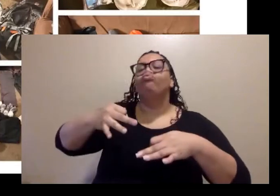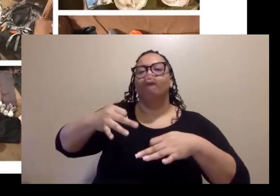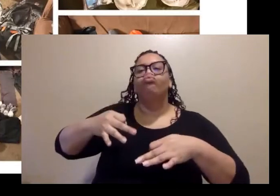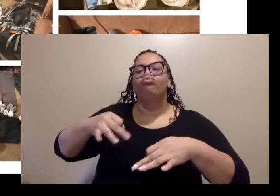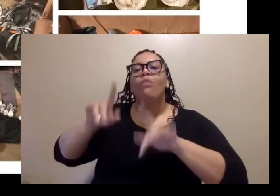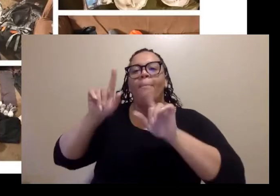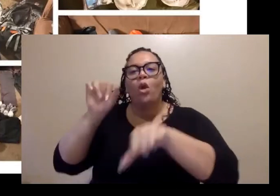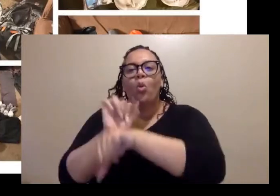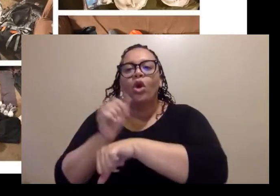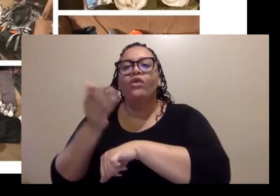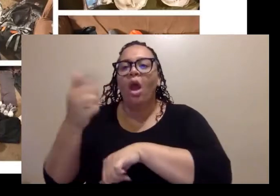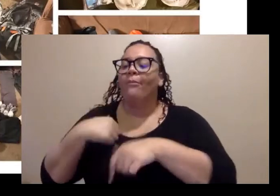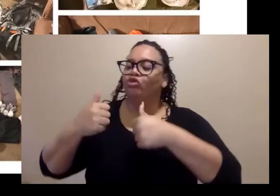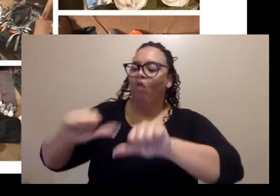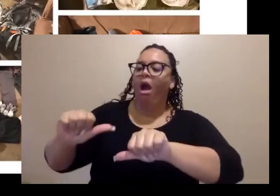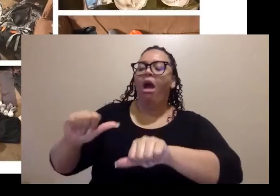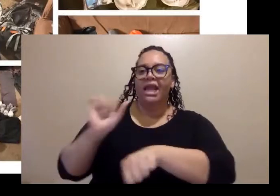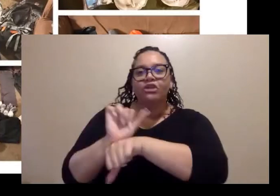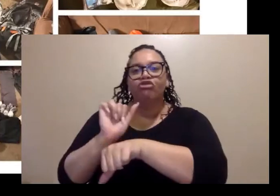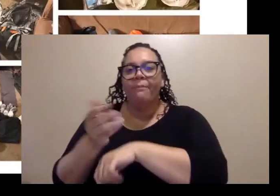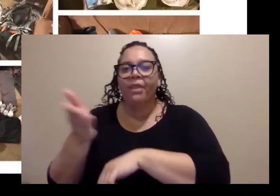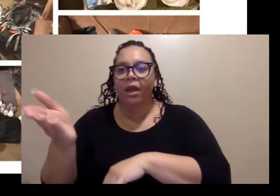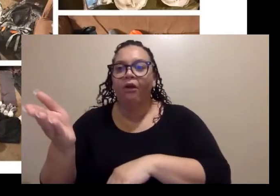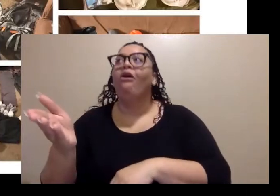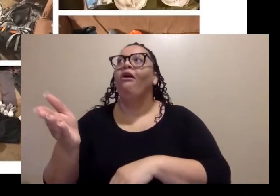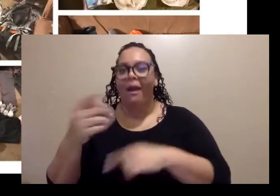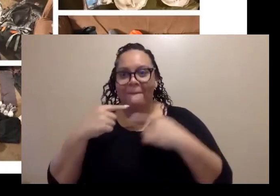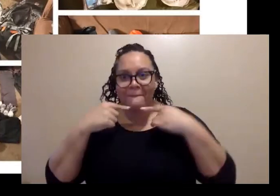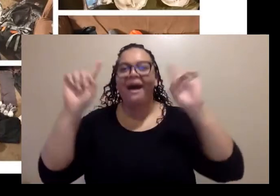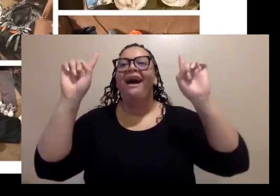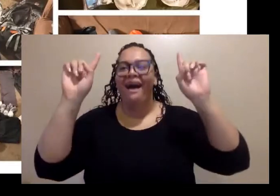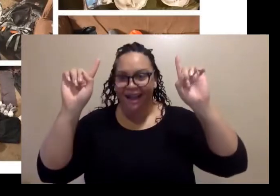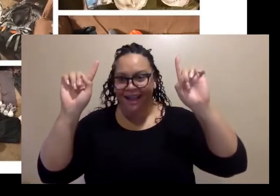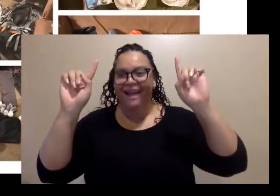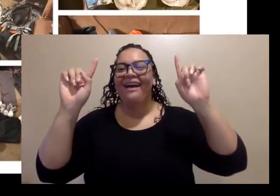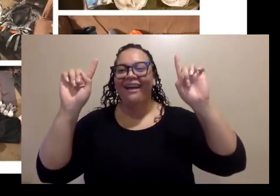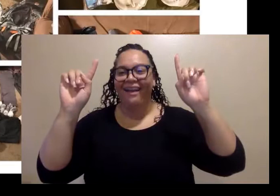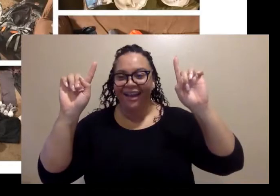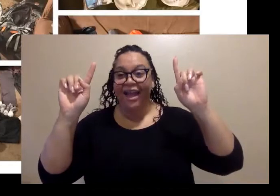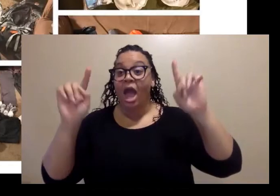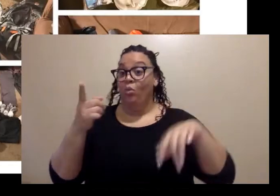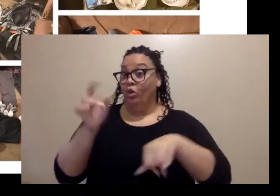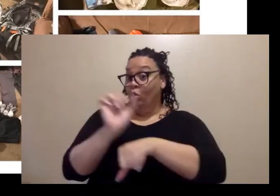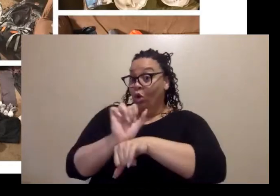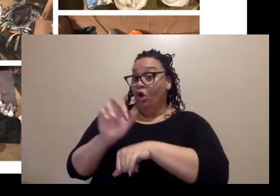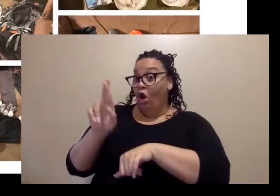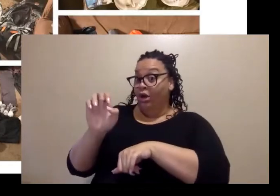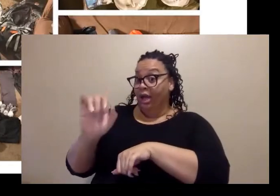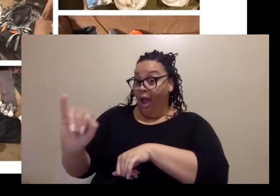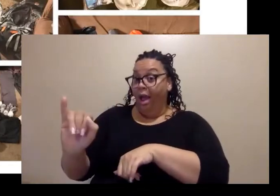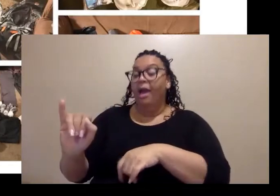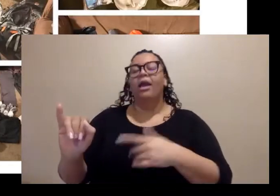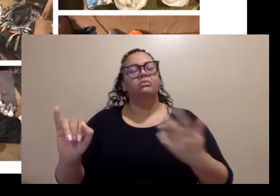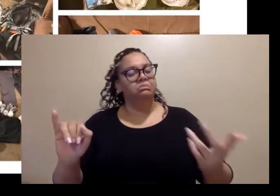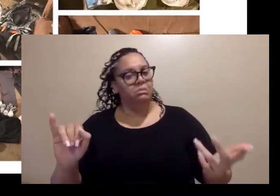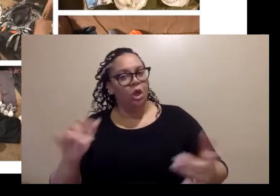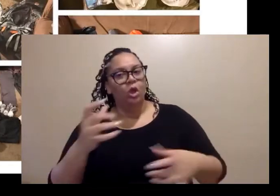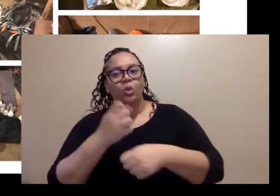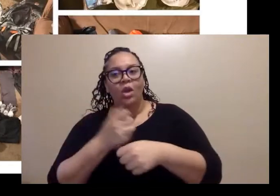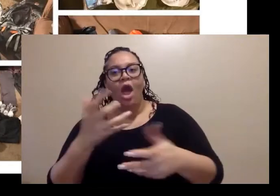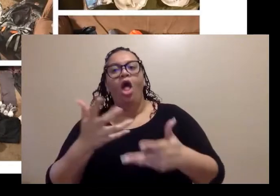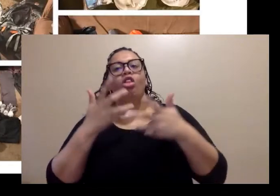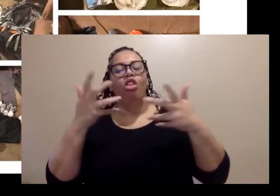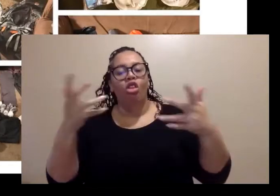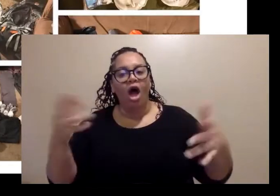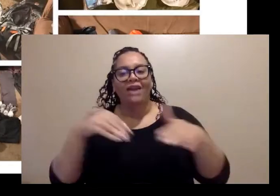job there. And I did. And I worked there. And when you work at REI, you get a lot of access to